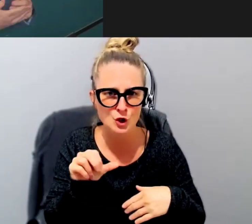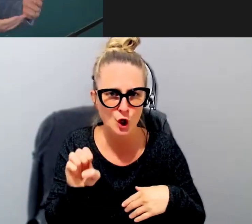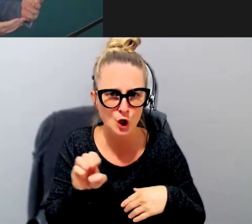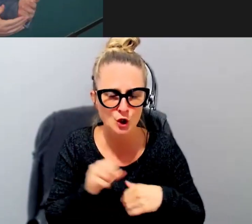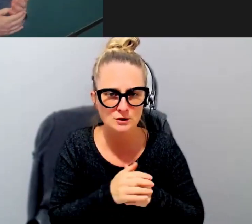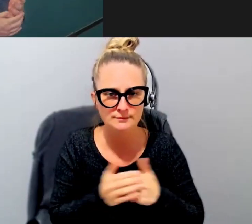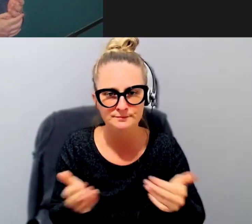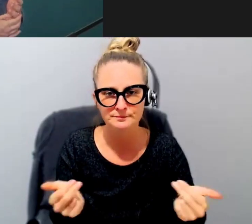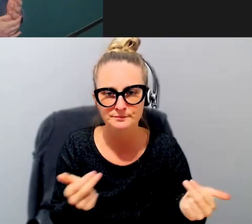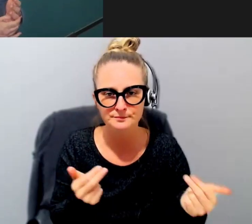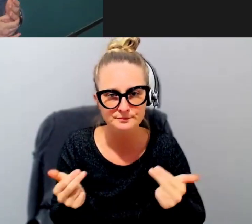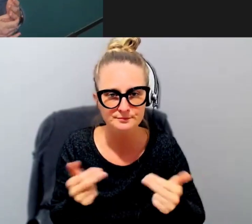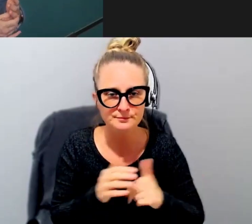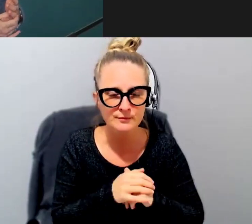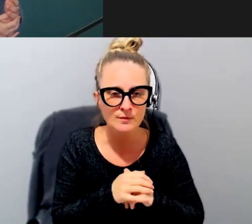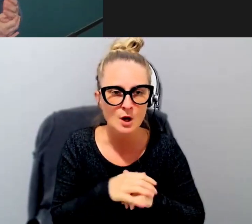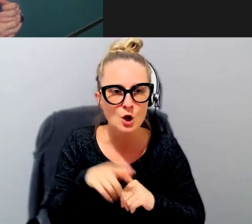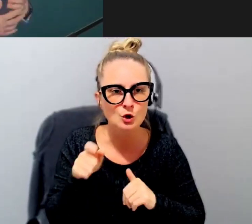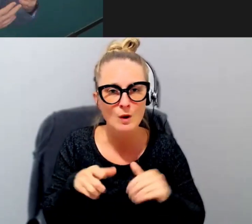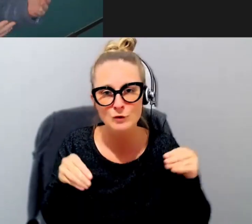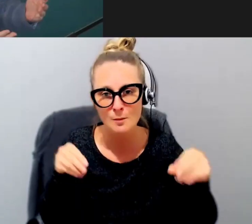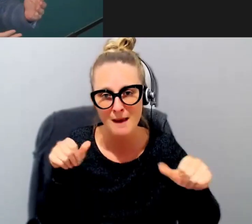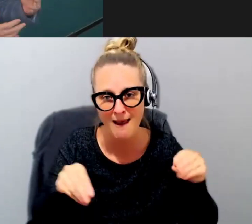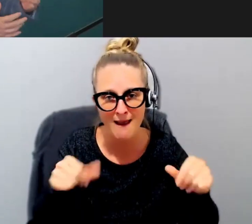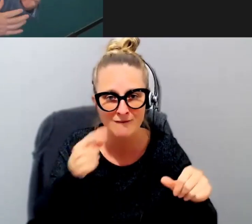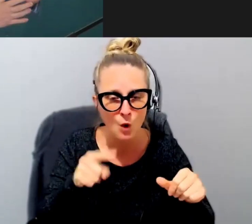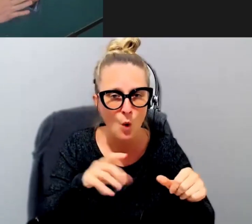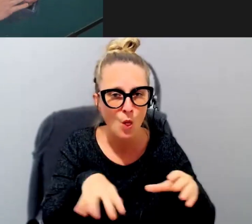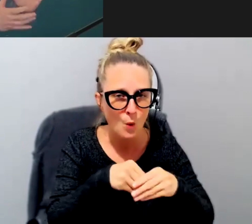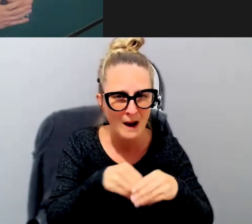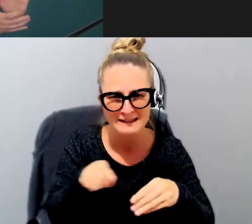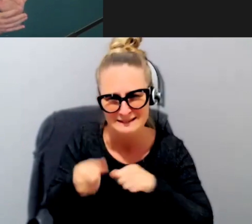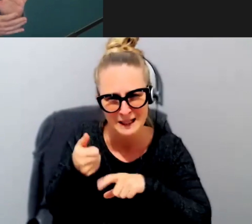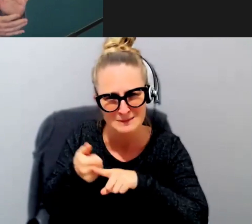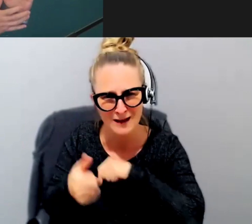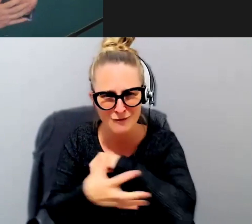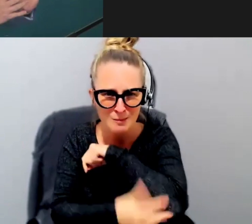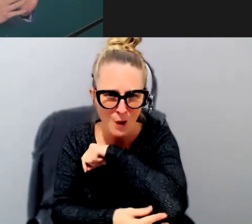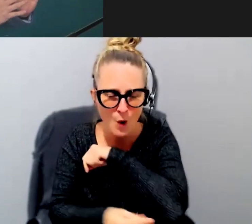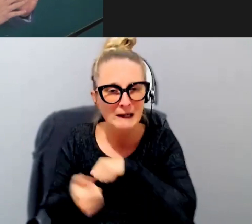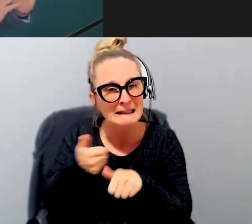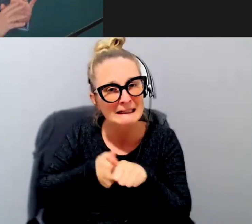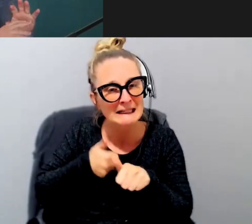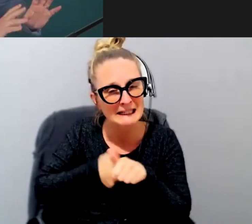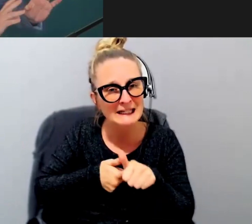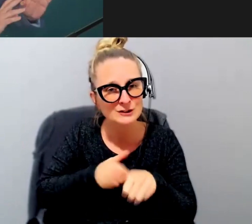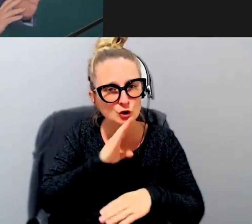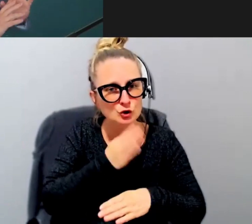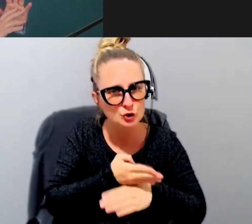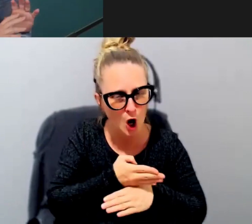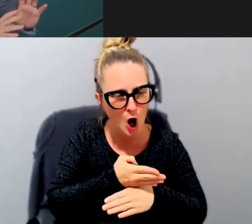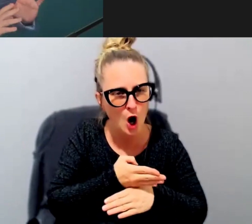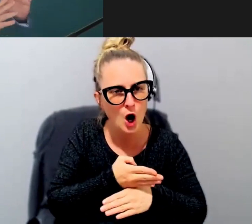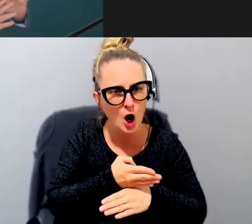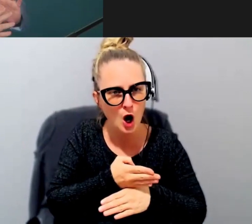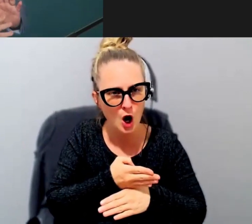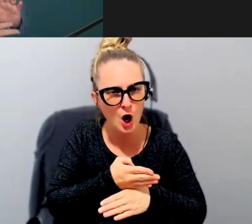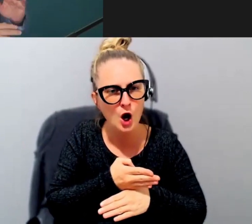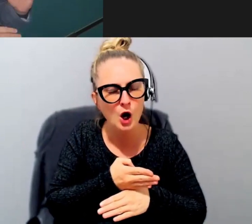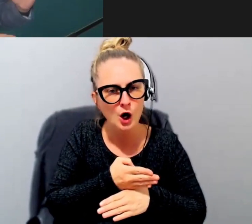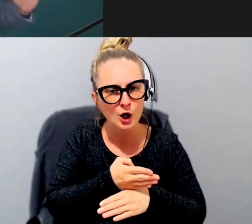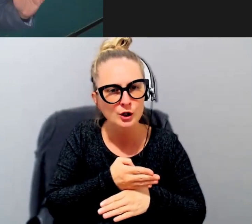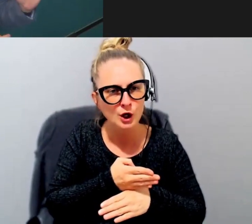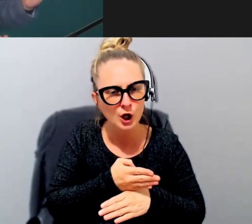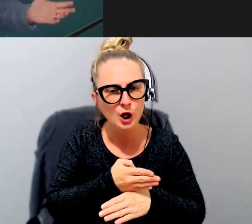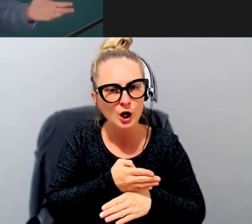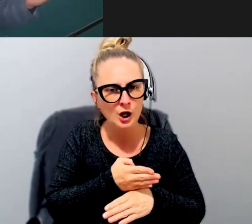right, because you have to pay for all of the weddings, and he was poor, and each daughter kind of transgresses what he wants for them, and